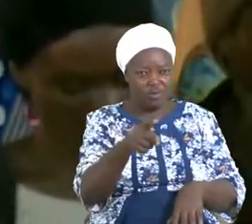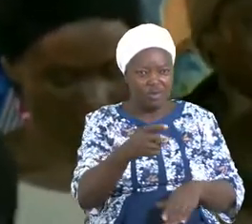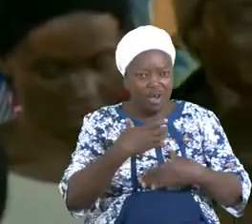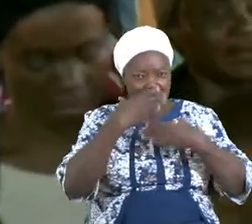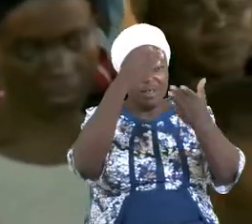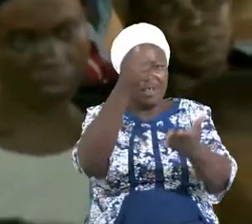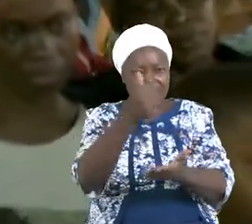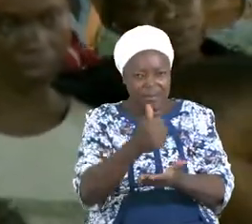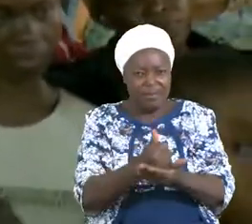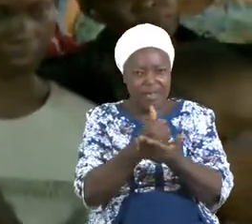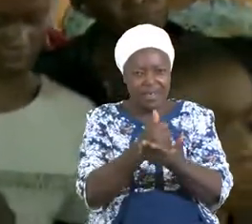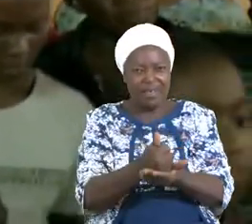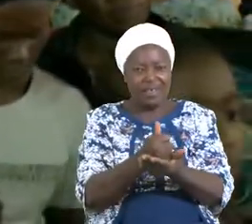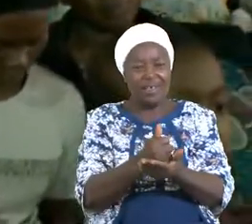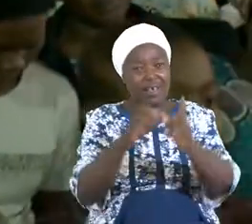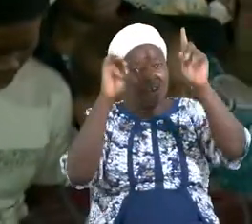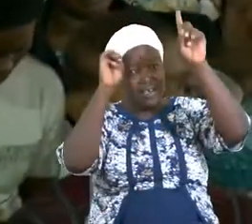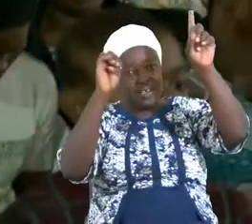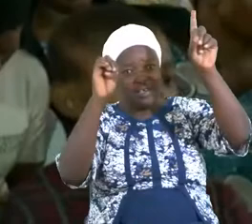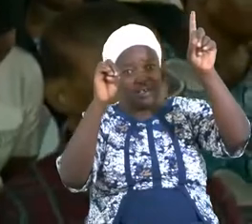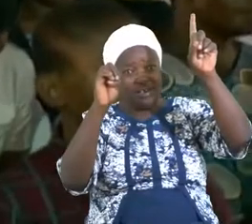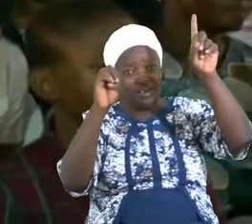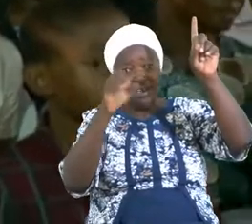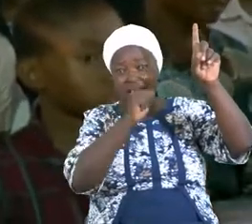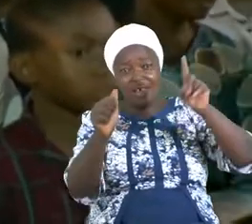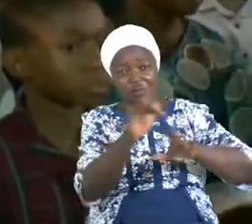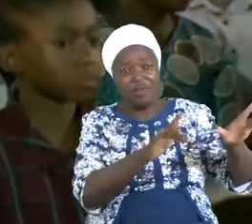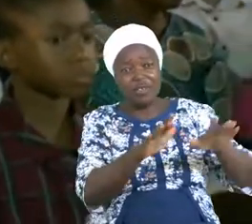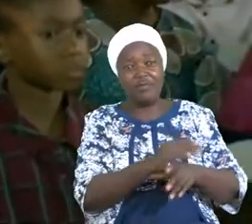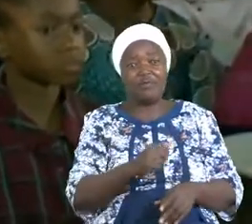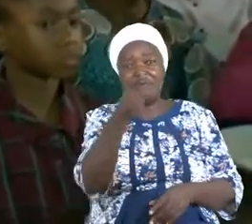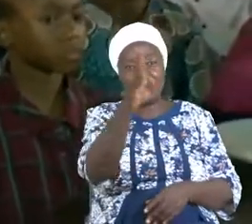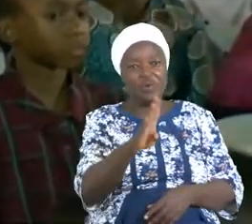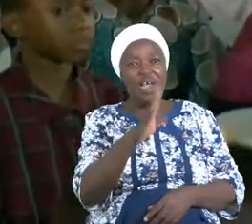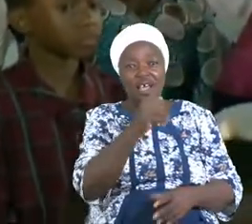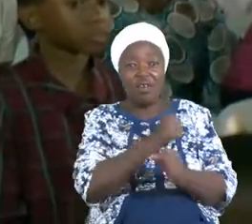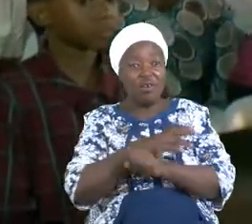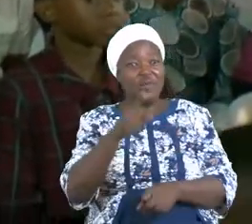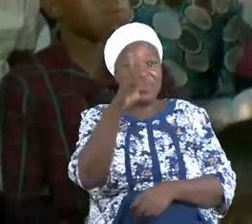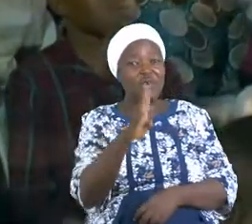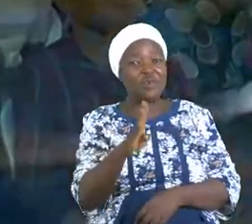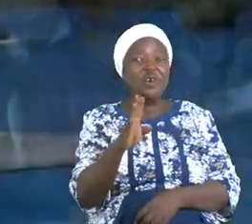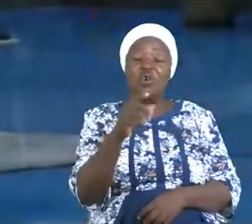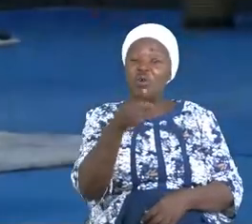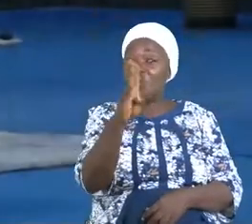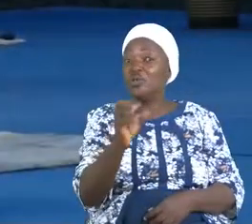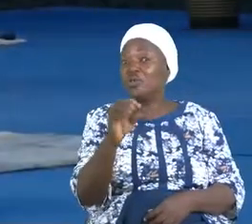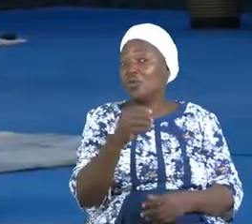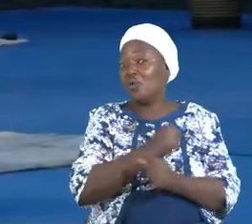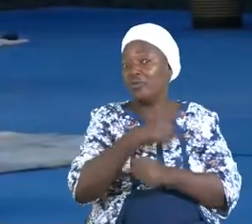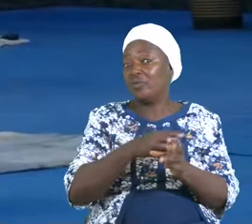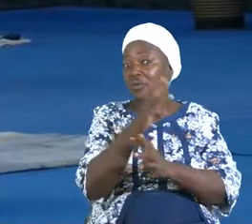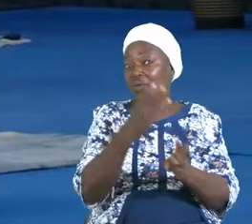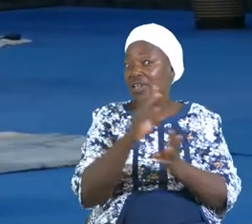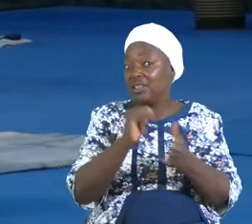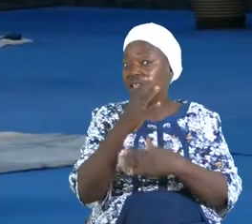He, the merciful God, the loving God. God so loved the world that he